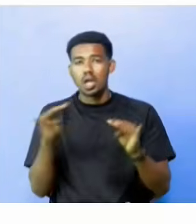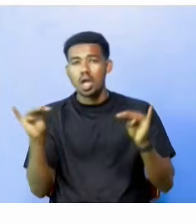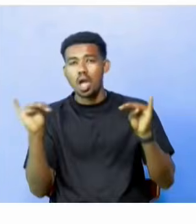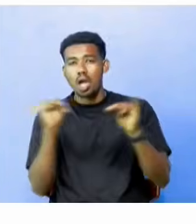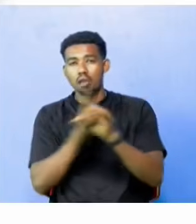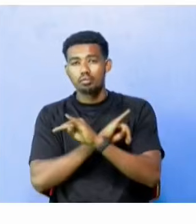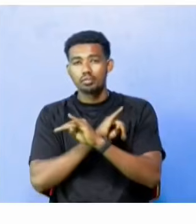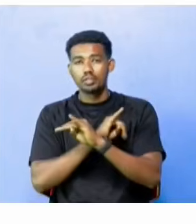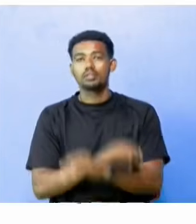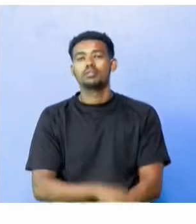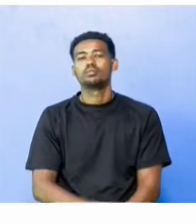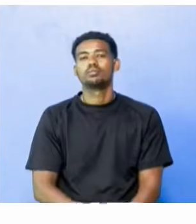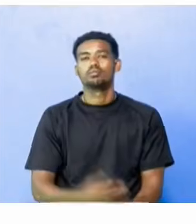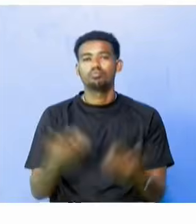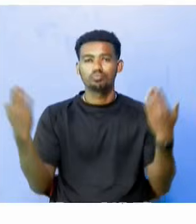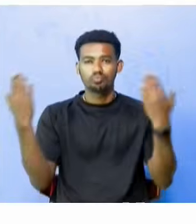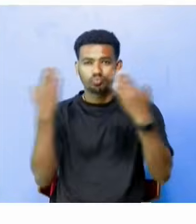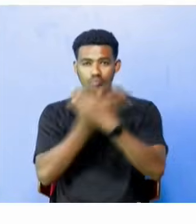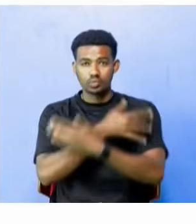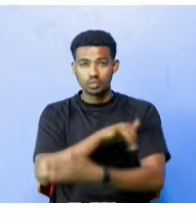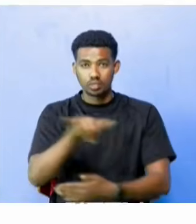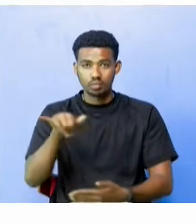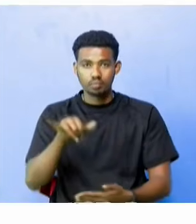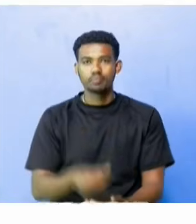Short information.